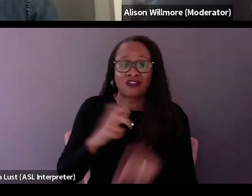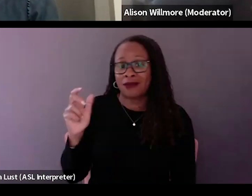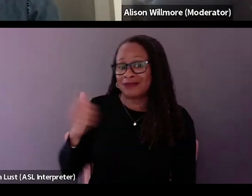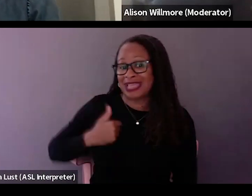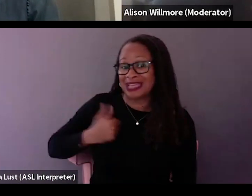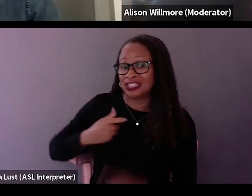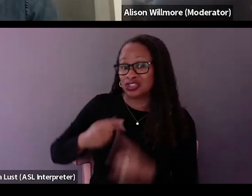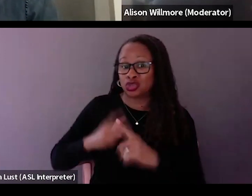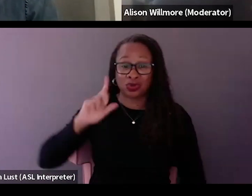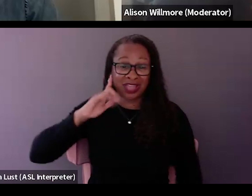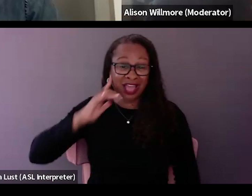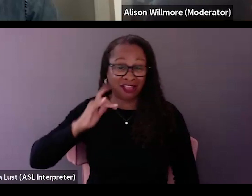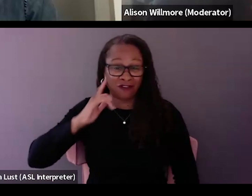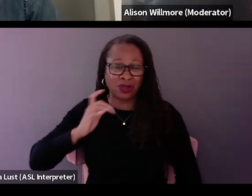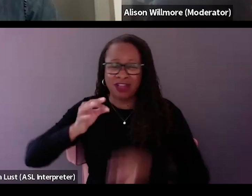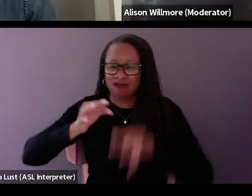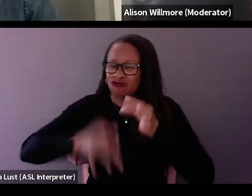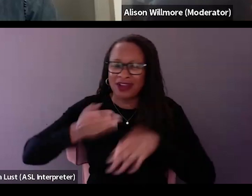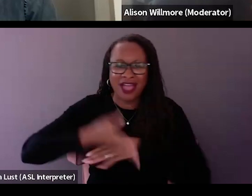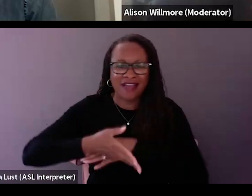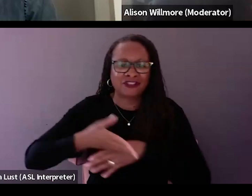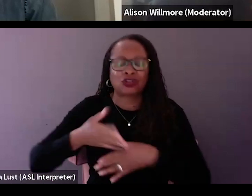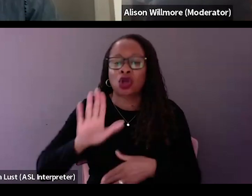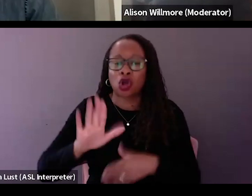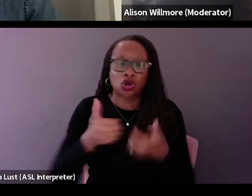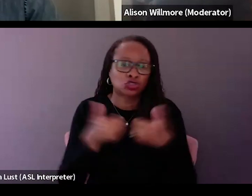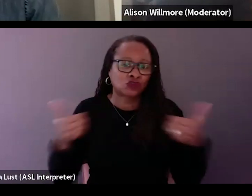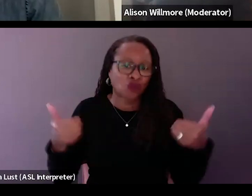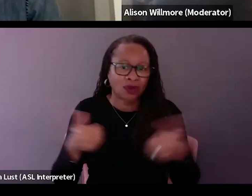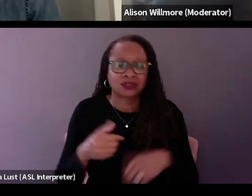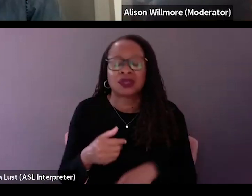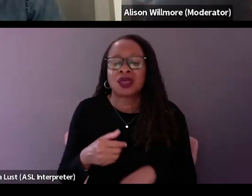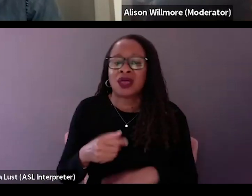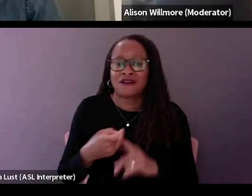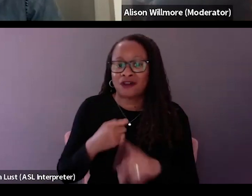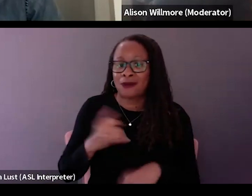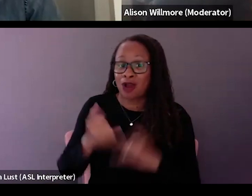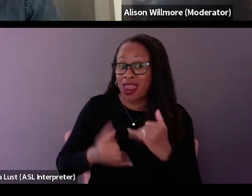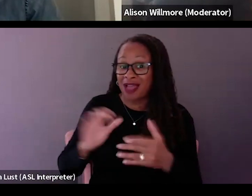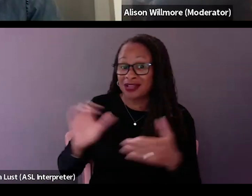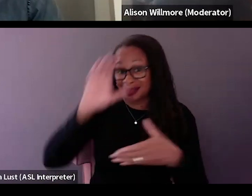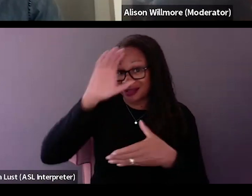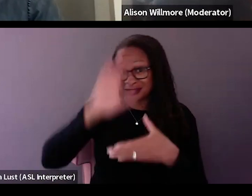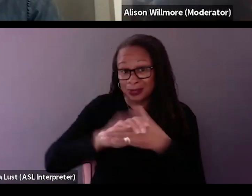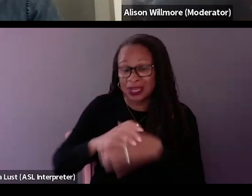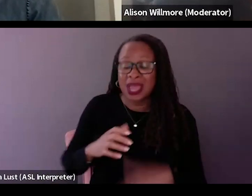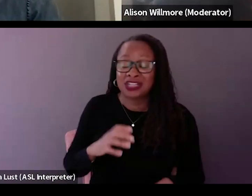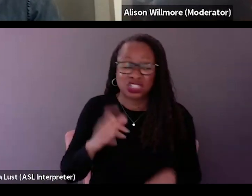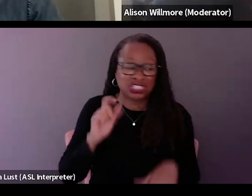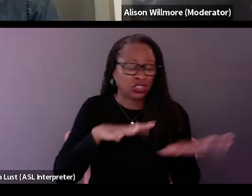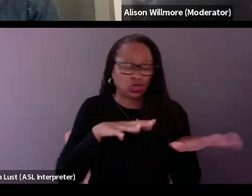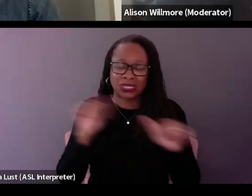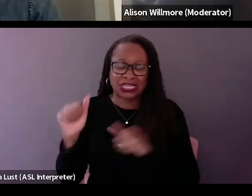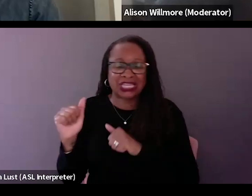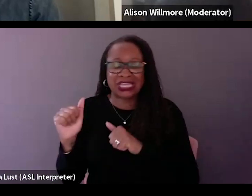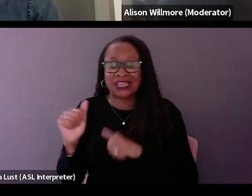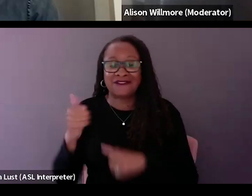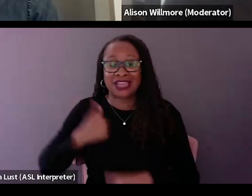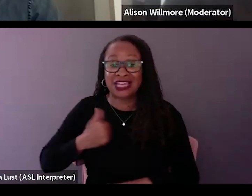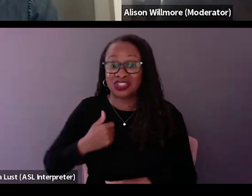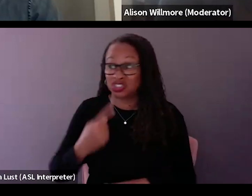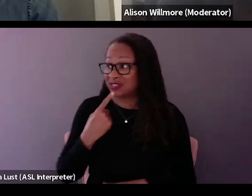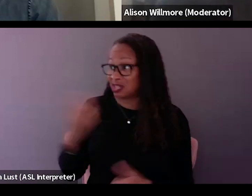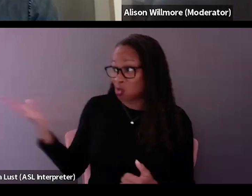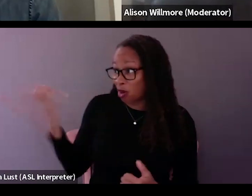her divorce and she needed to just get out of Canada. As she said, do you want to come? So I'm in the back of that red